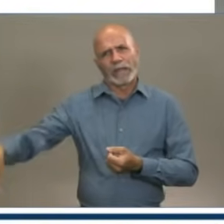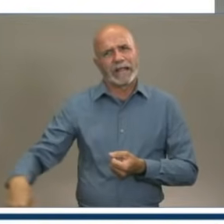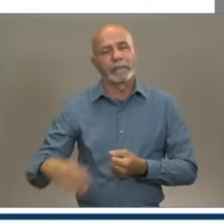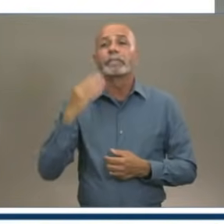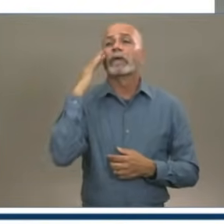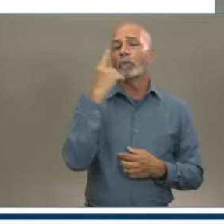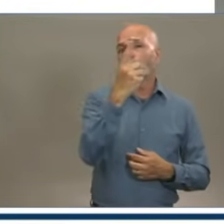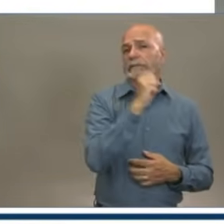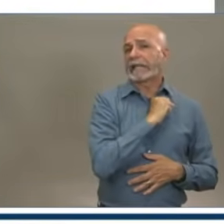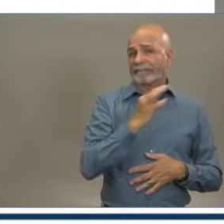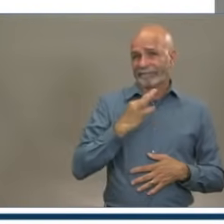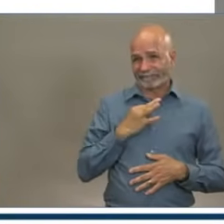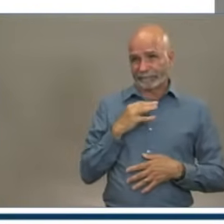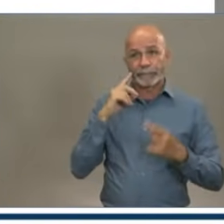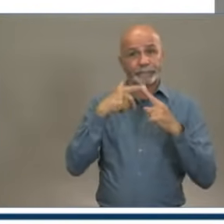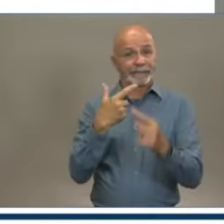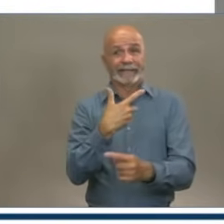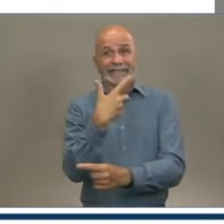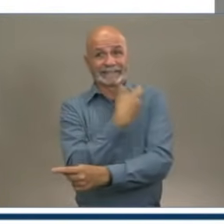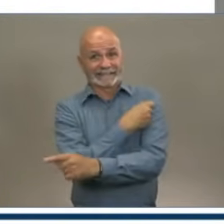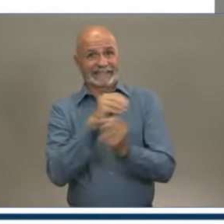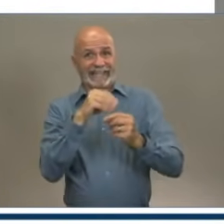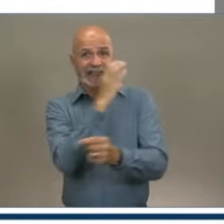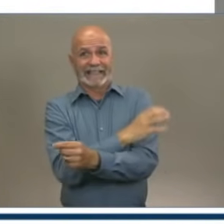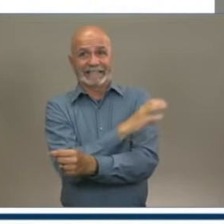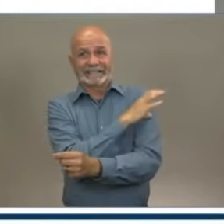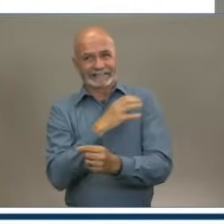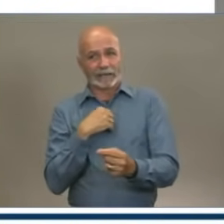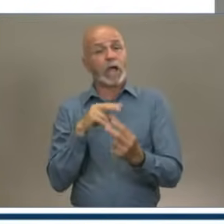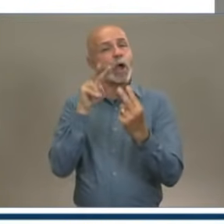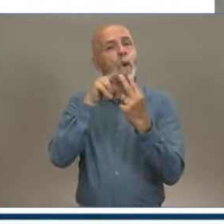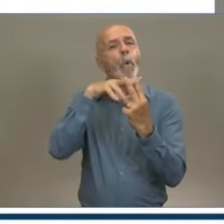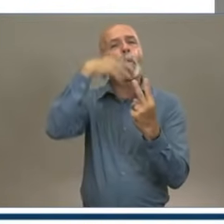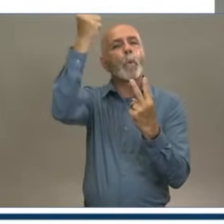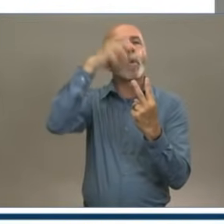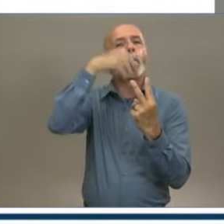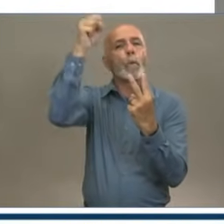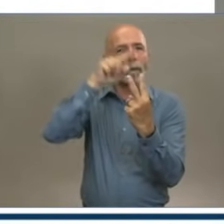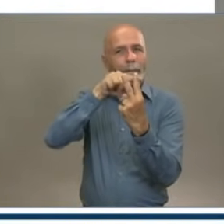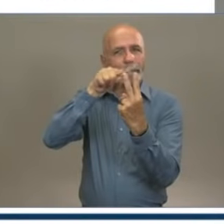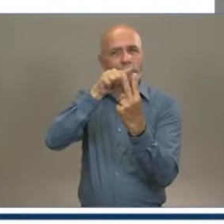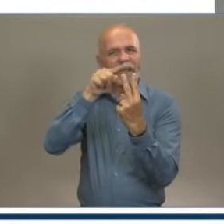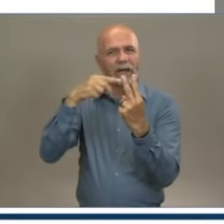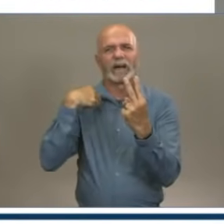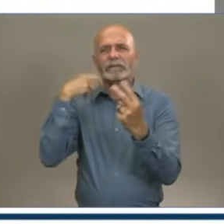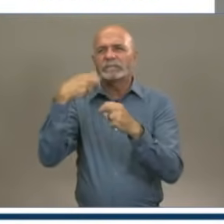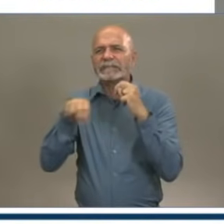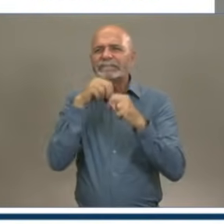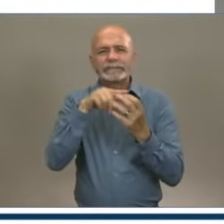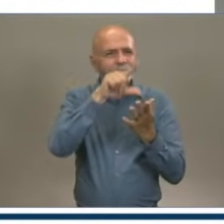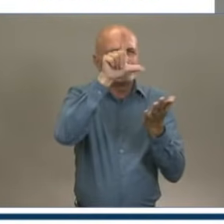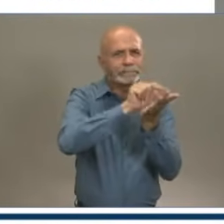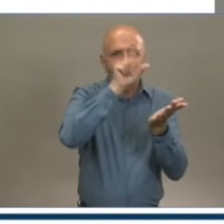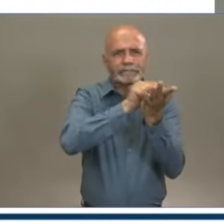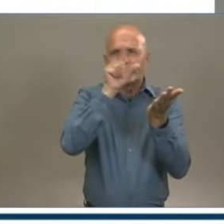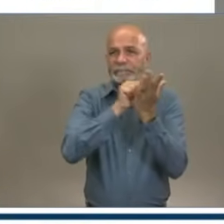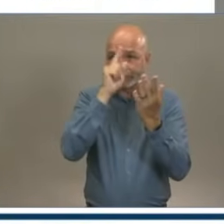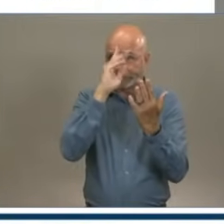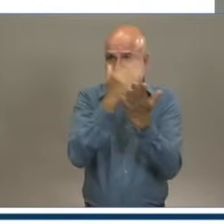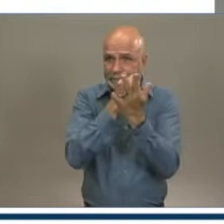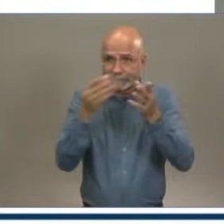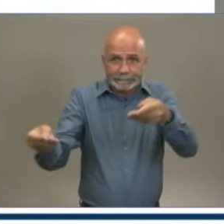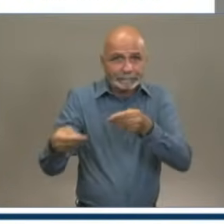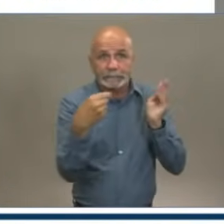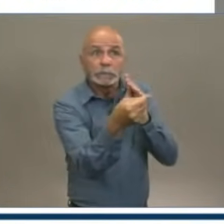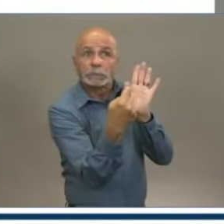vaccine clinic, there was an elderly couple this weekend who was having trouble, printed off their vaccine record and delivered it to their home. So we have